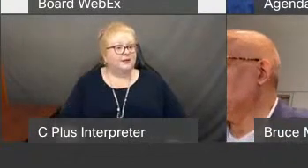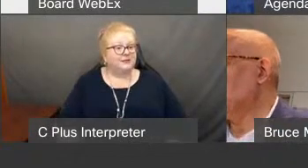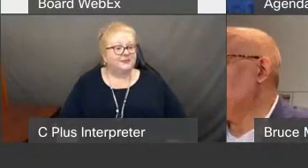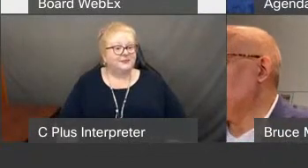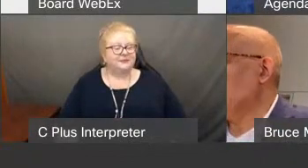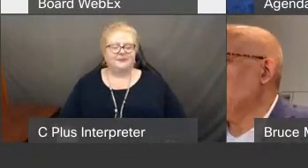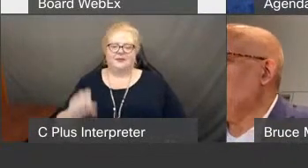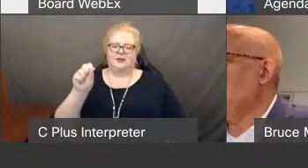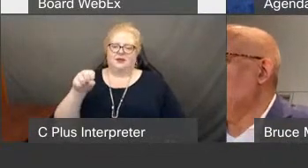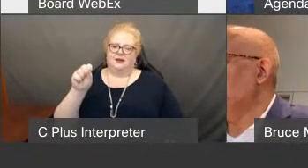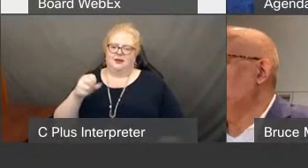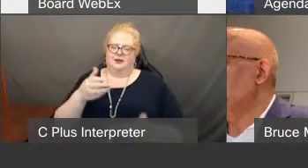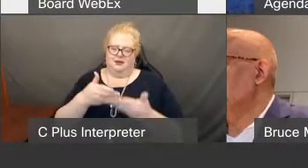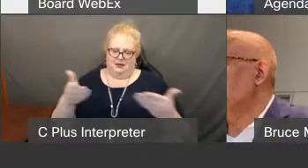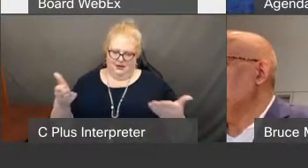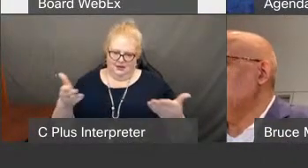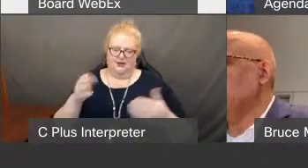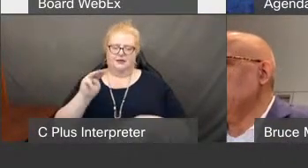Mayor, members of the board,